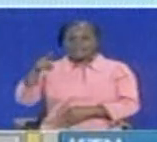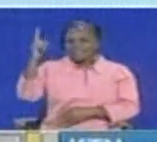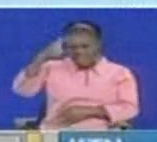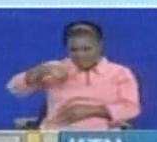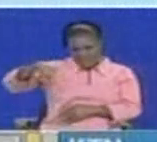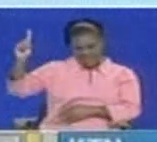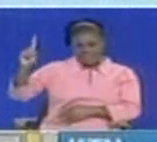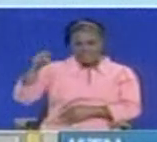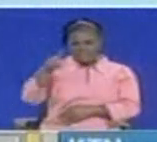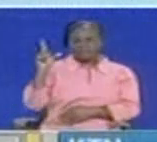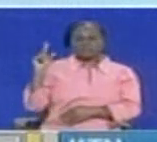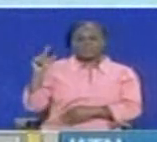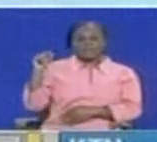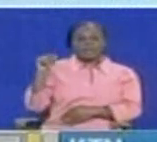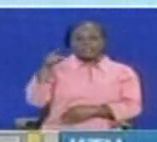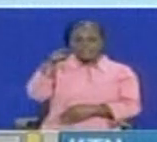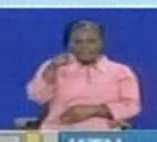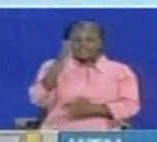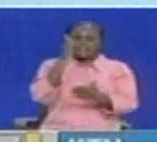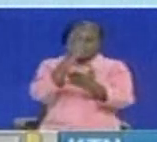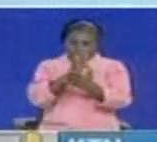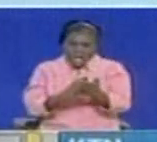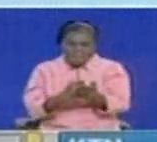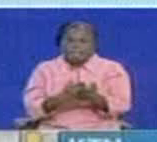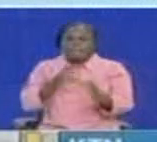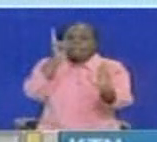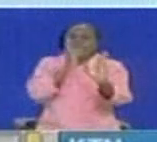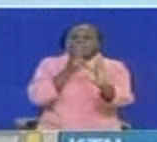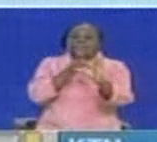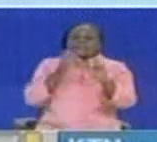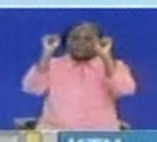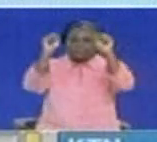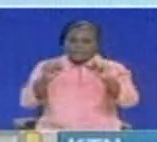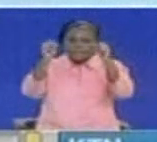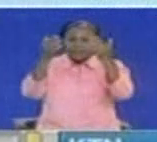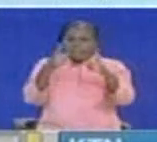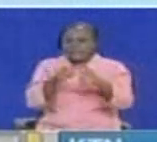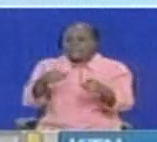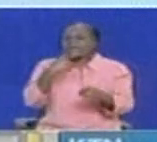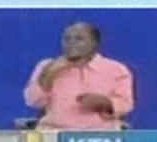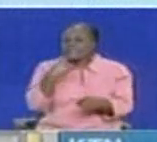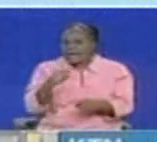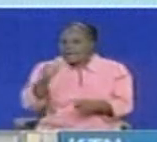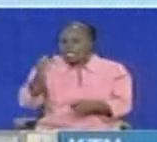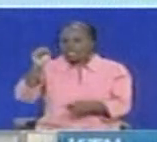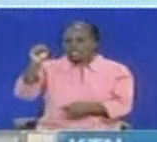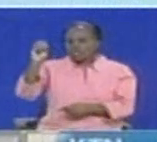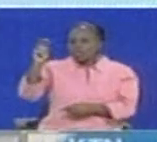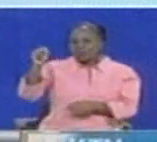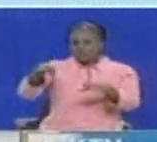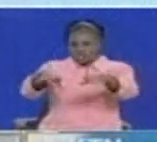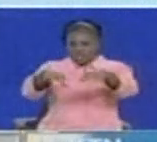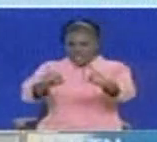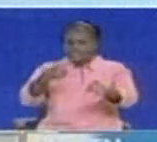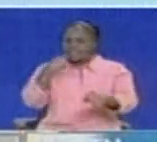Now, the person who tweeted this picture said this was someone who was participating in the riots, but I refer now to a tweet from the SONU chair, Babu Owino,